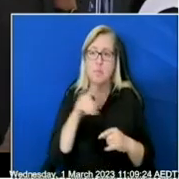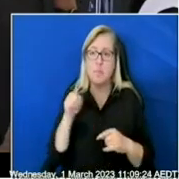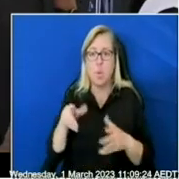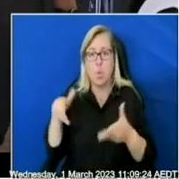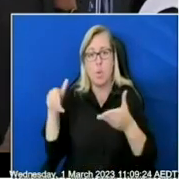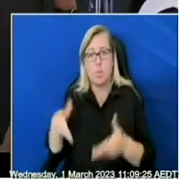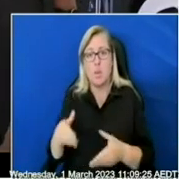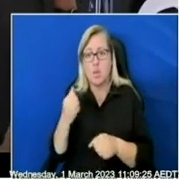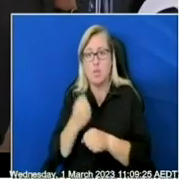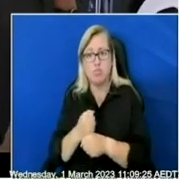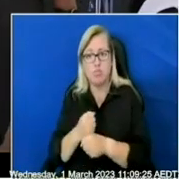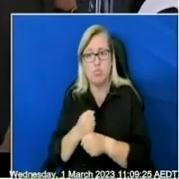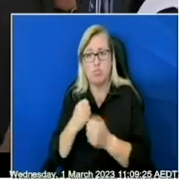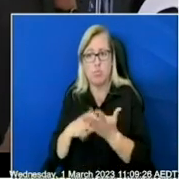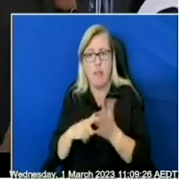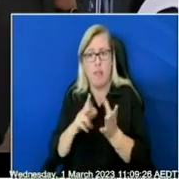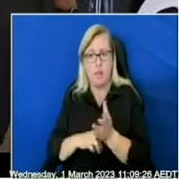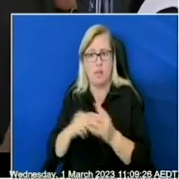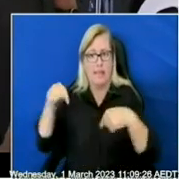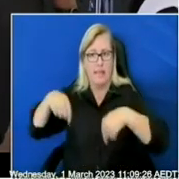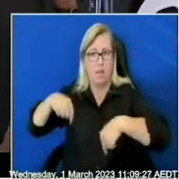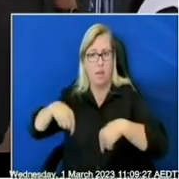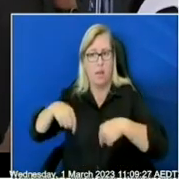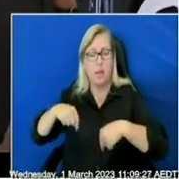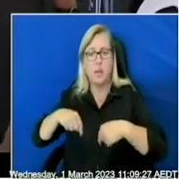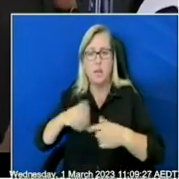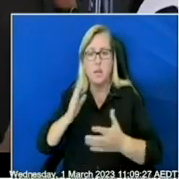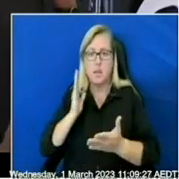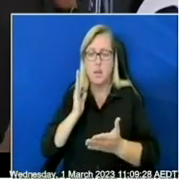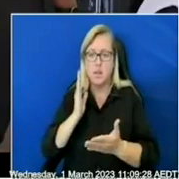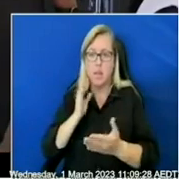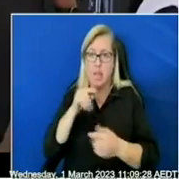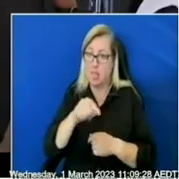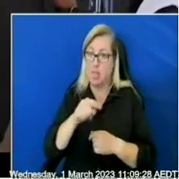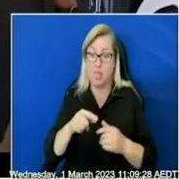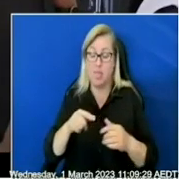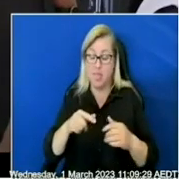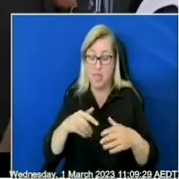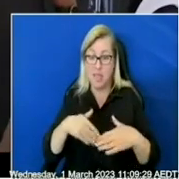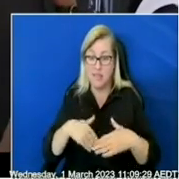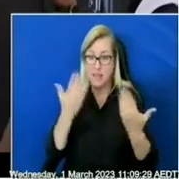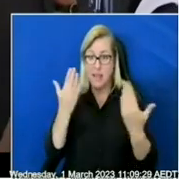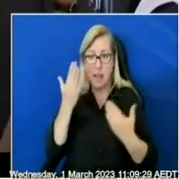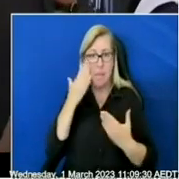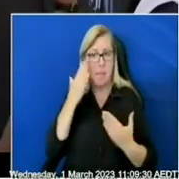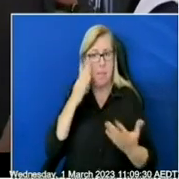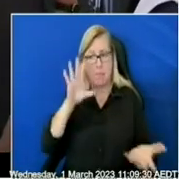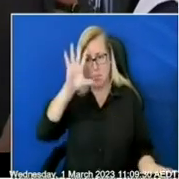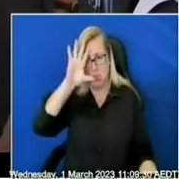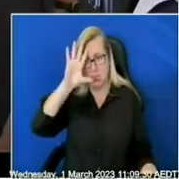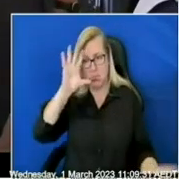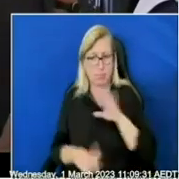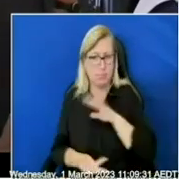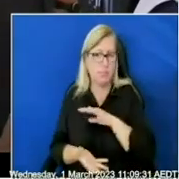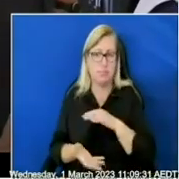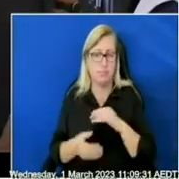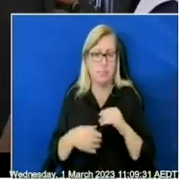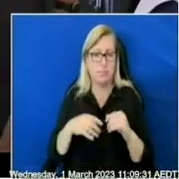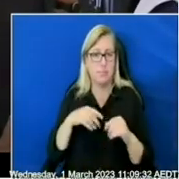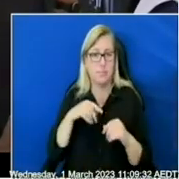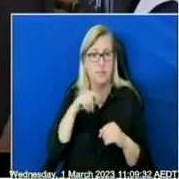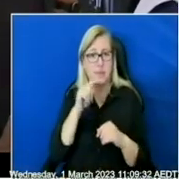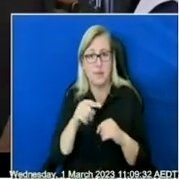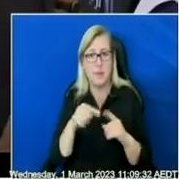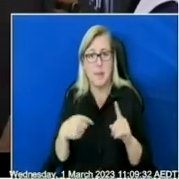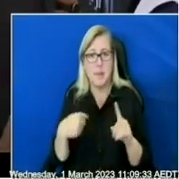really devastated her that day. Mm. Also, then she buried Dad.